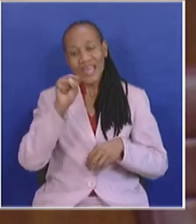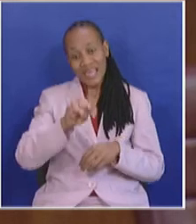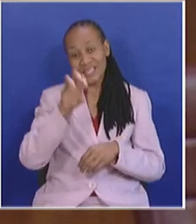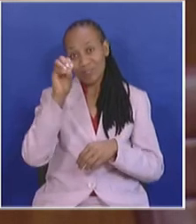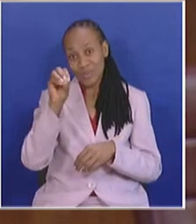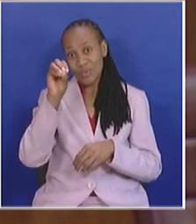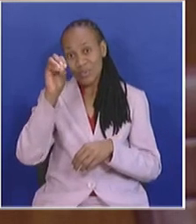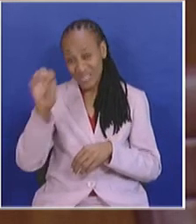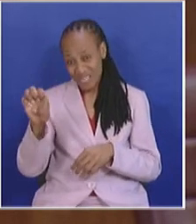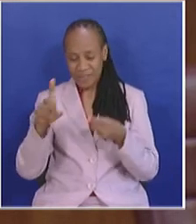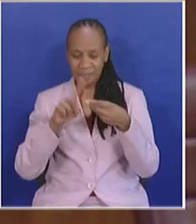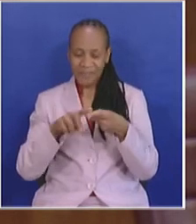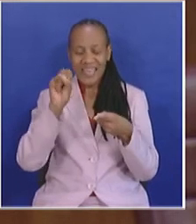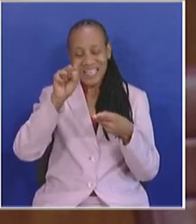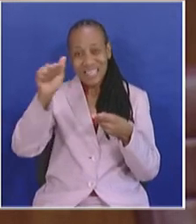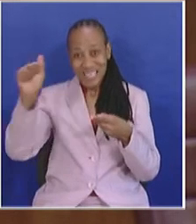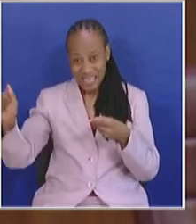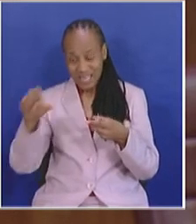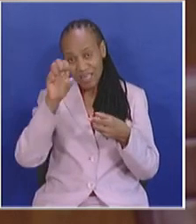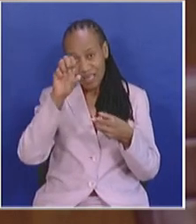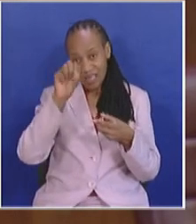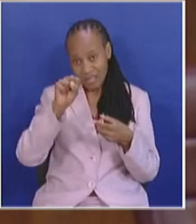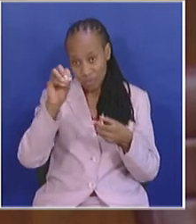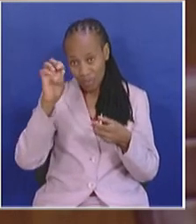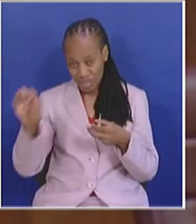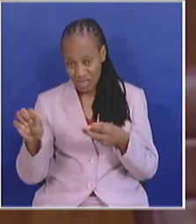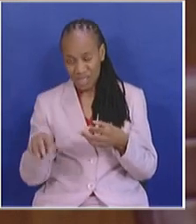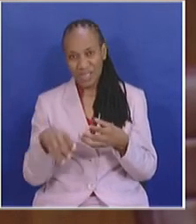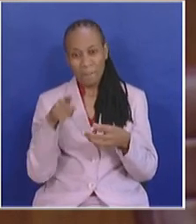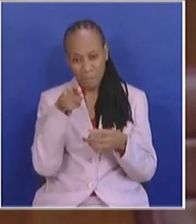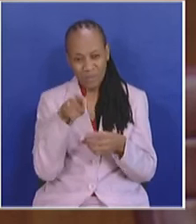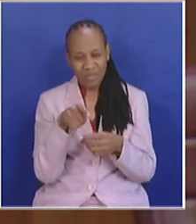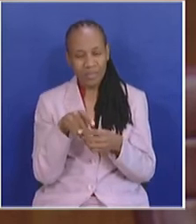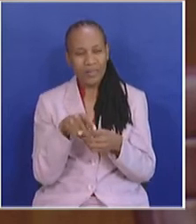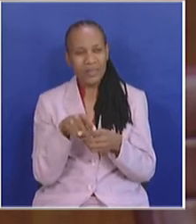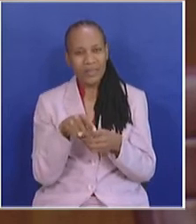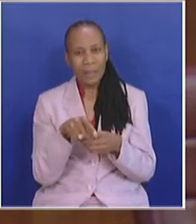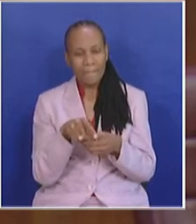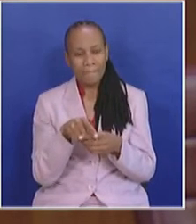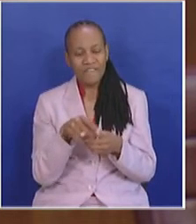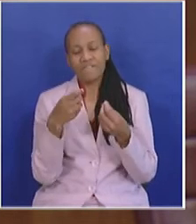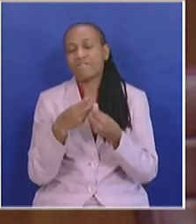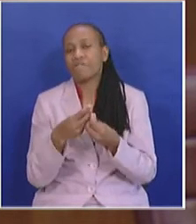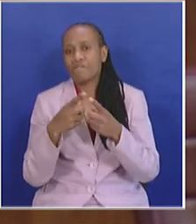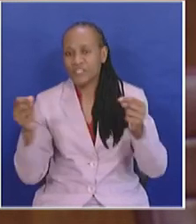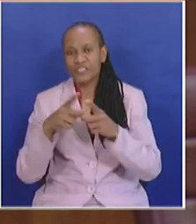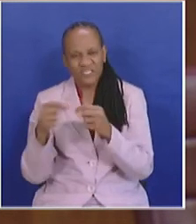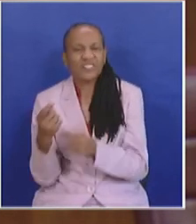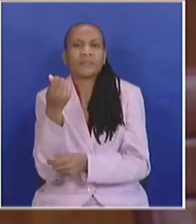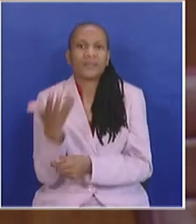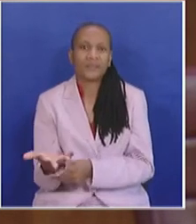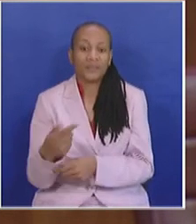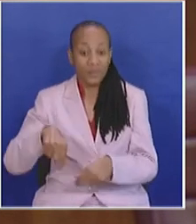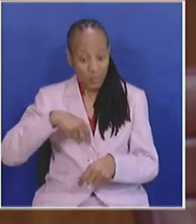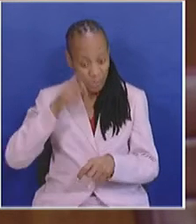as SAA and Eskom bailouts are bleeding the fiscus. We need to seriously start